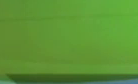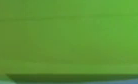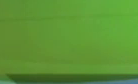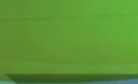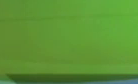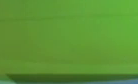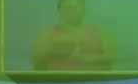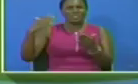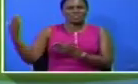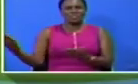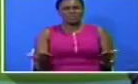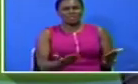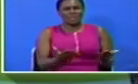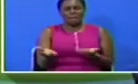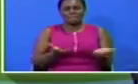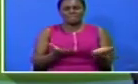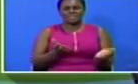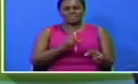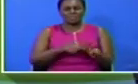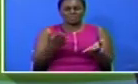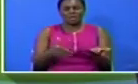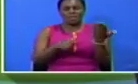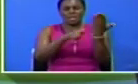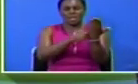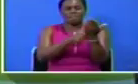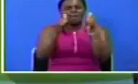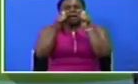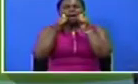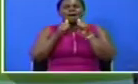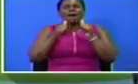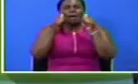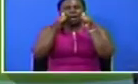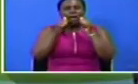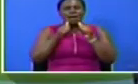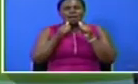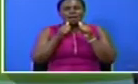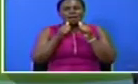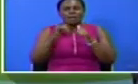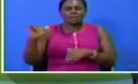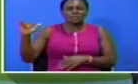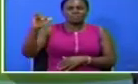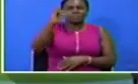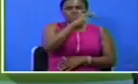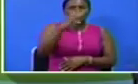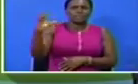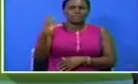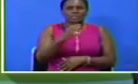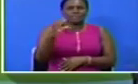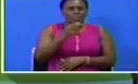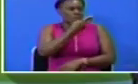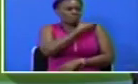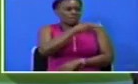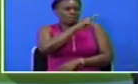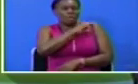Good evening and welcome. Time for some business news. My name is Abby Aguina. Transiting airline passengers, cabin crew and others